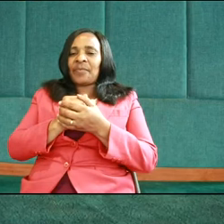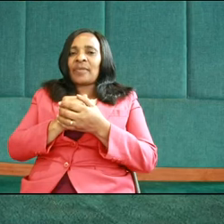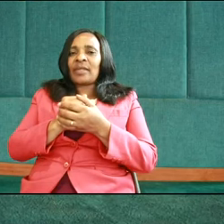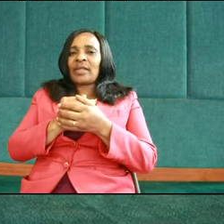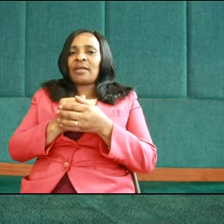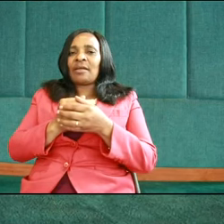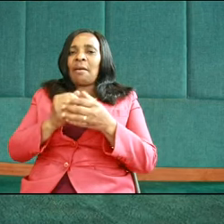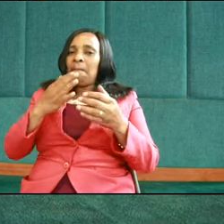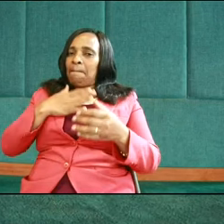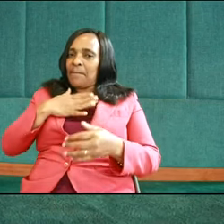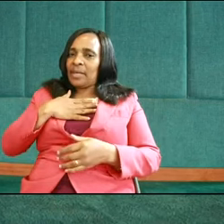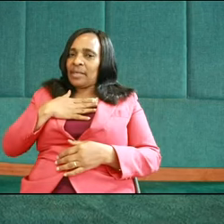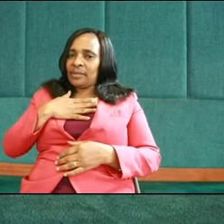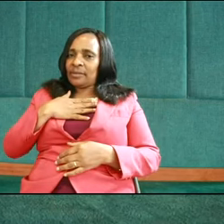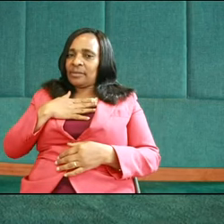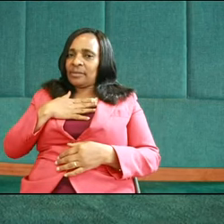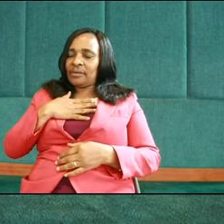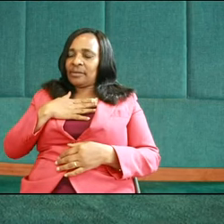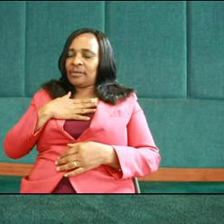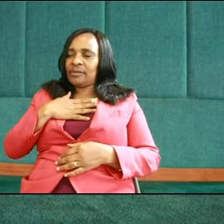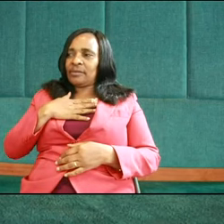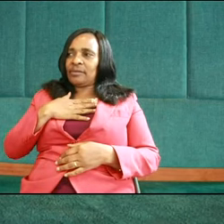Mine is,